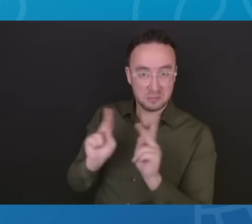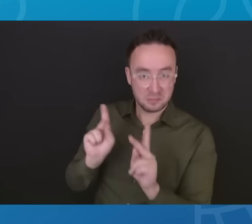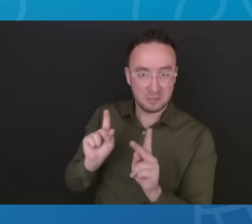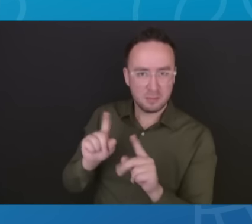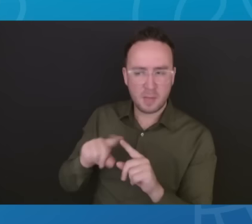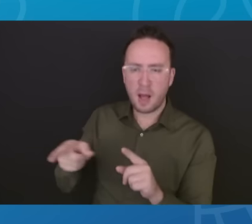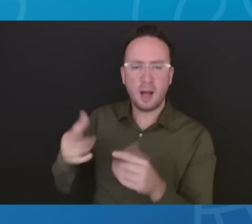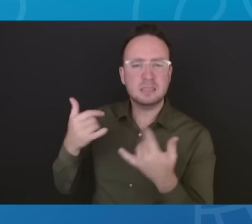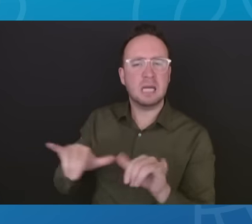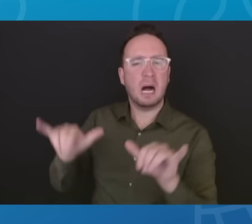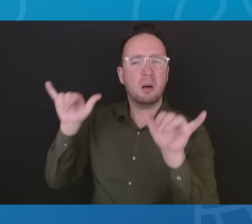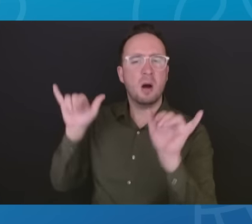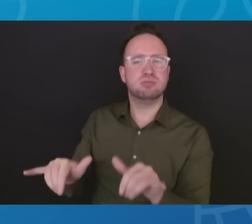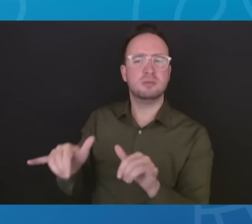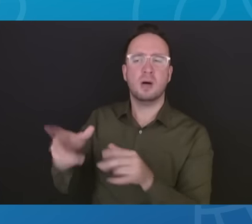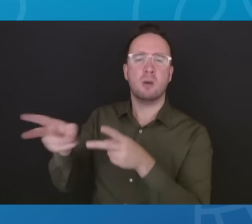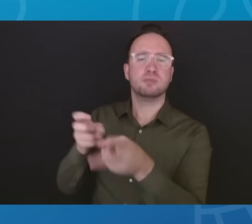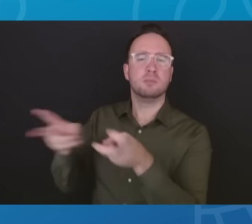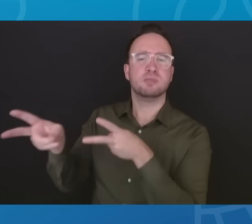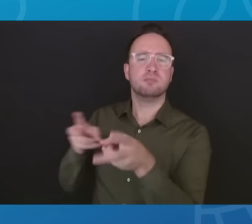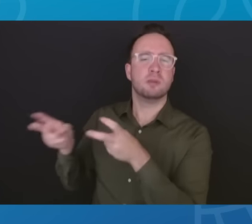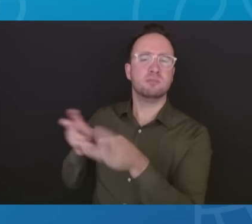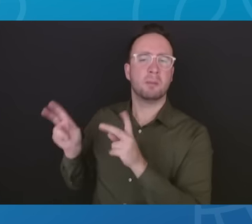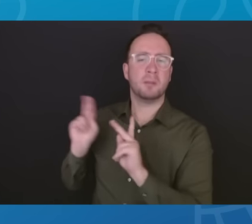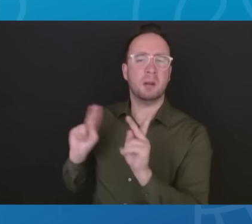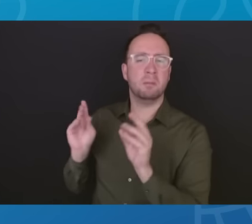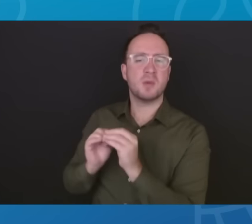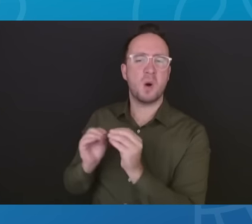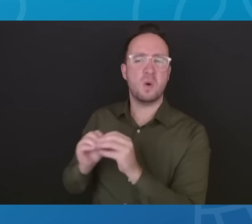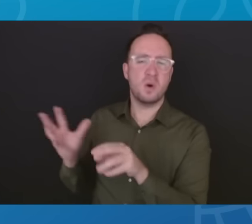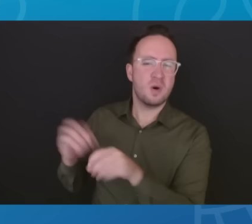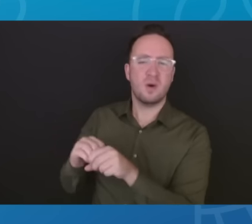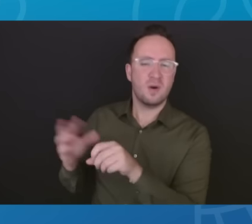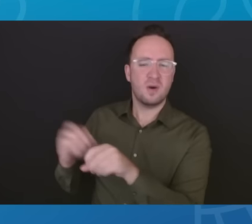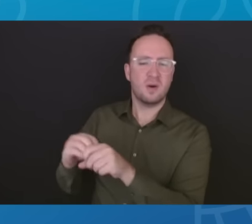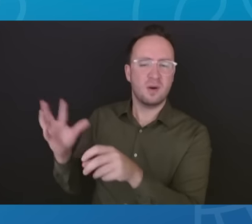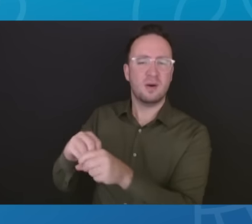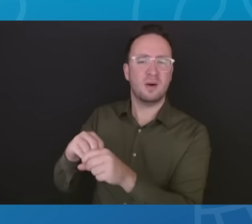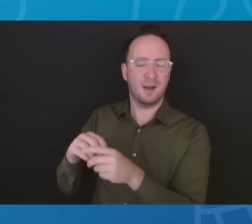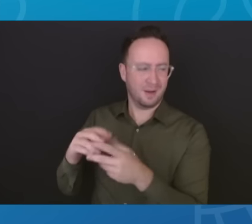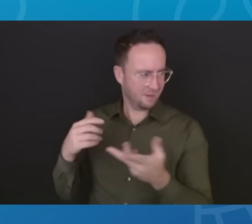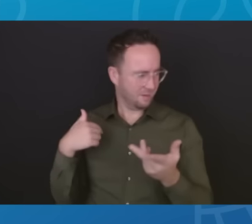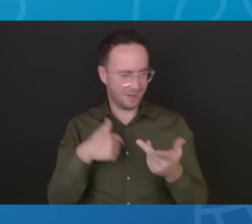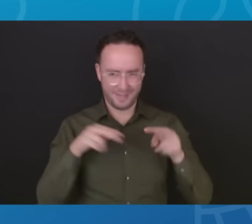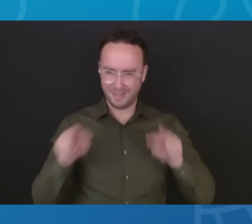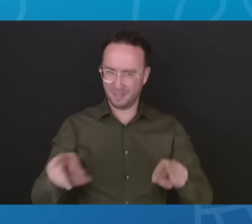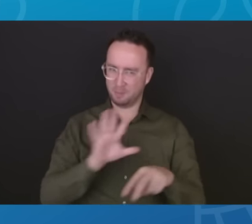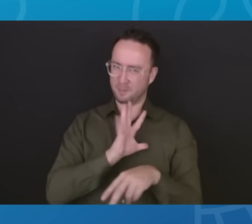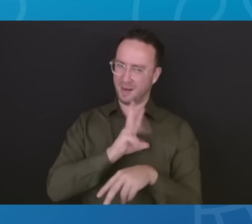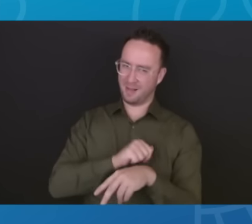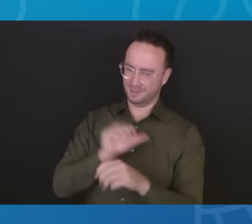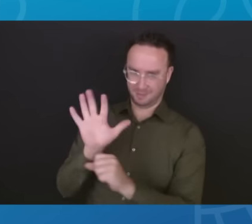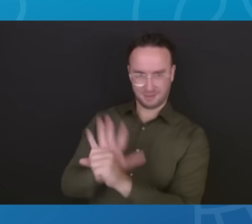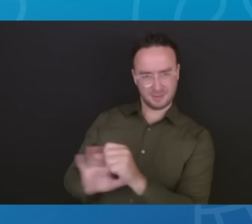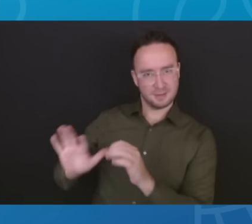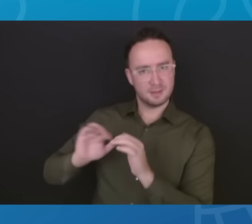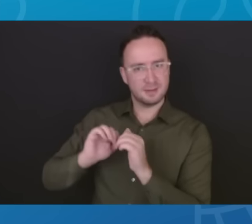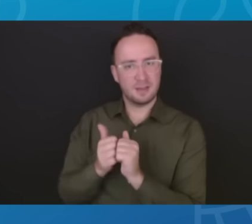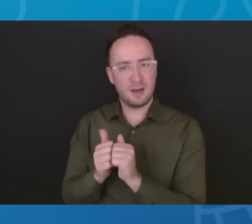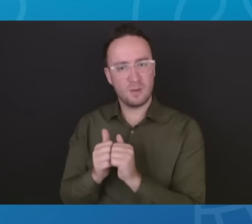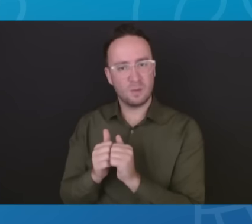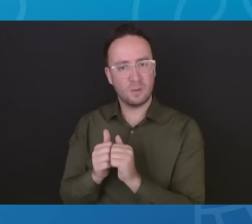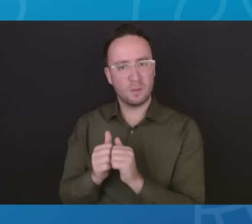and continue to endanger Israeli security as well. That will give Israel a cause for continuing this war. I mean, nobody expected